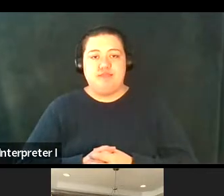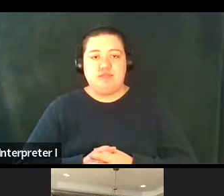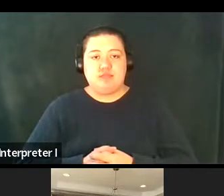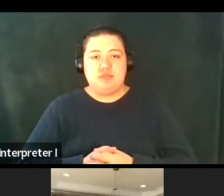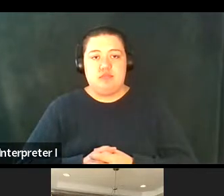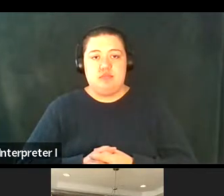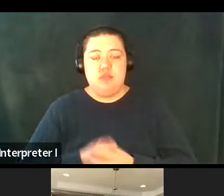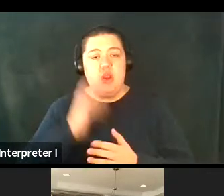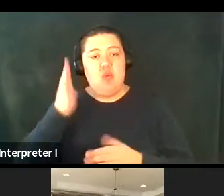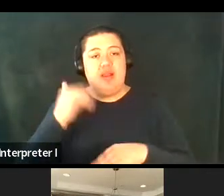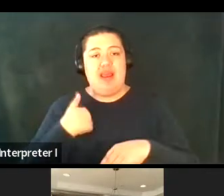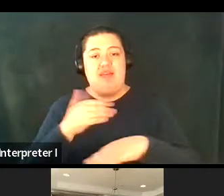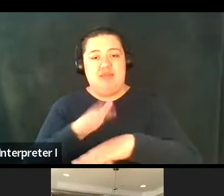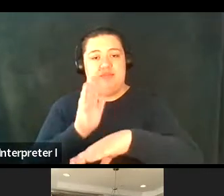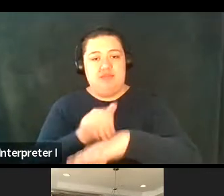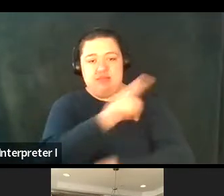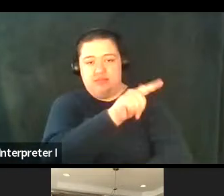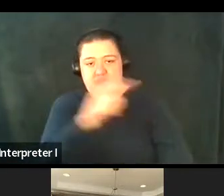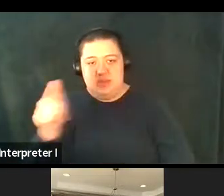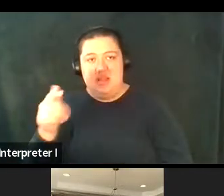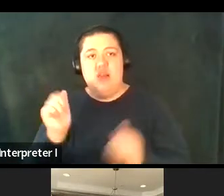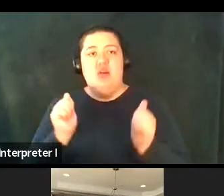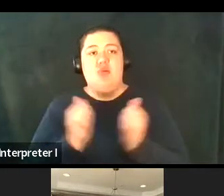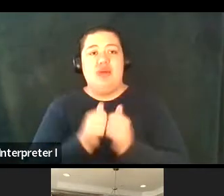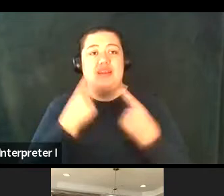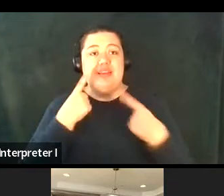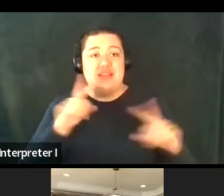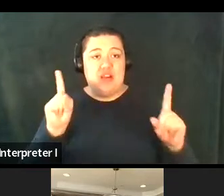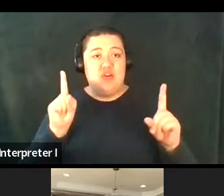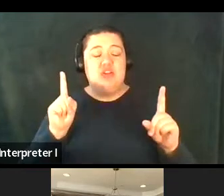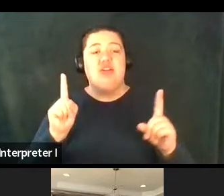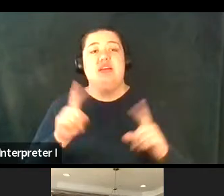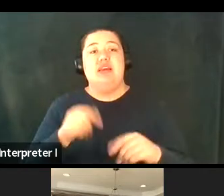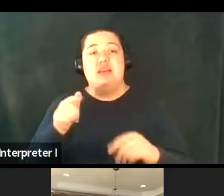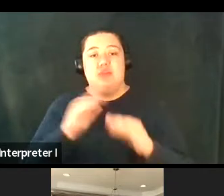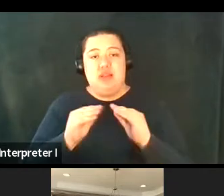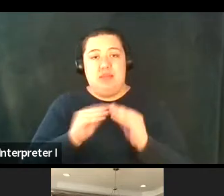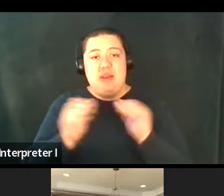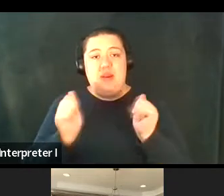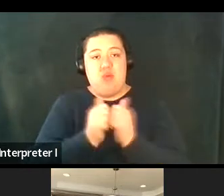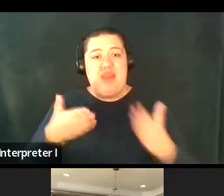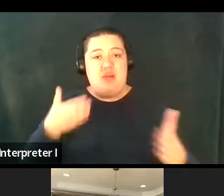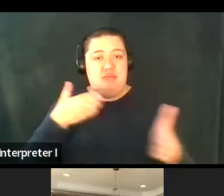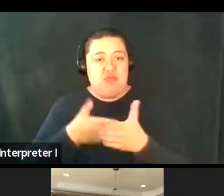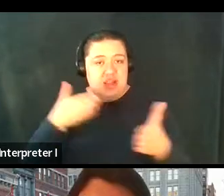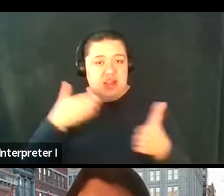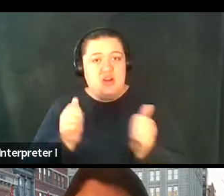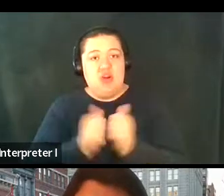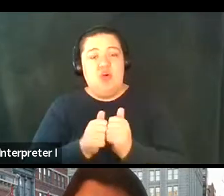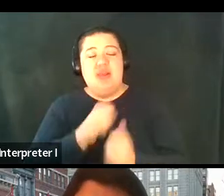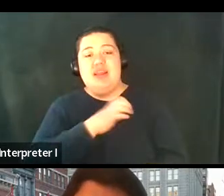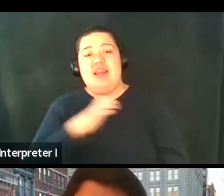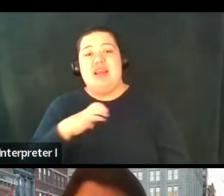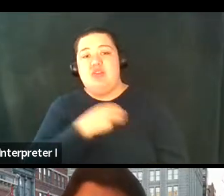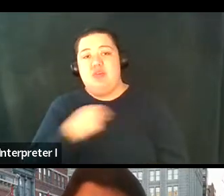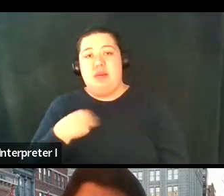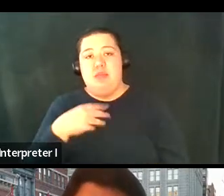We'll have a roll call vote on the declaration. The declaration was amended without objection with Councilmember Pinto's